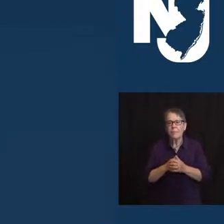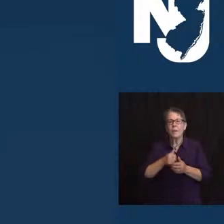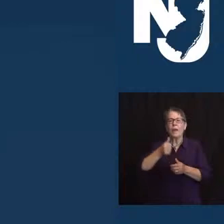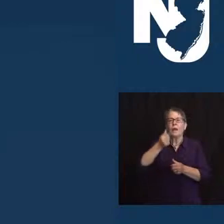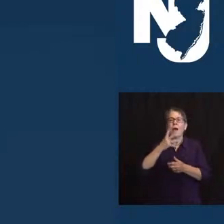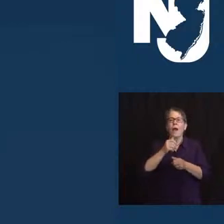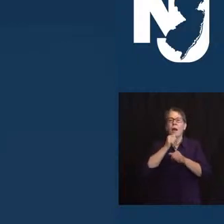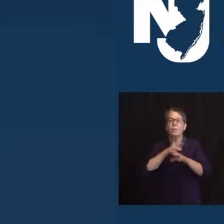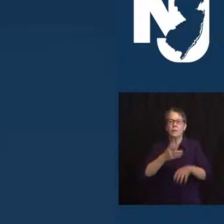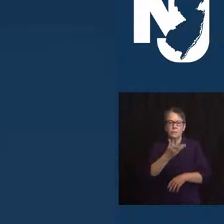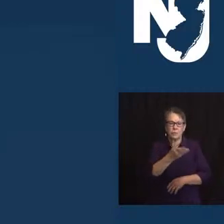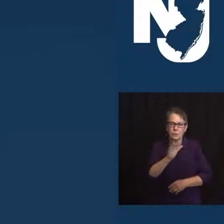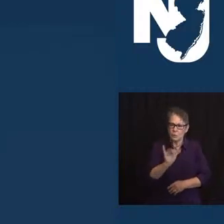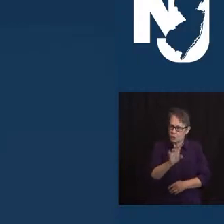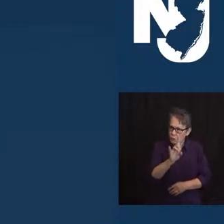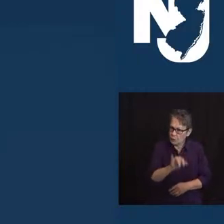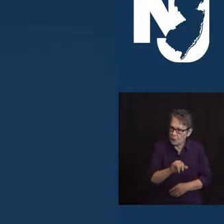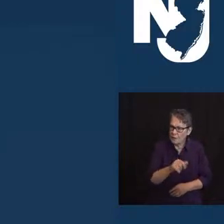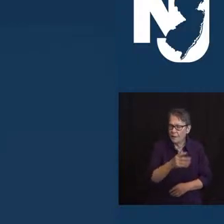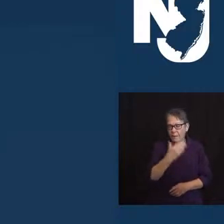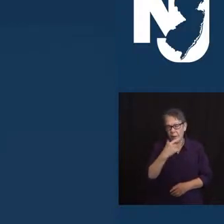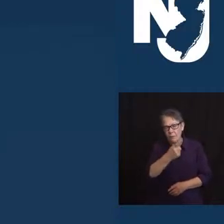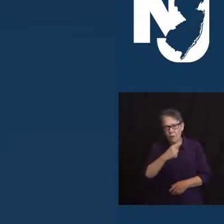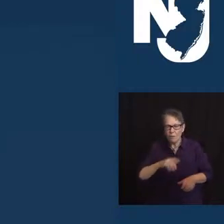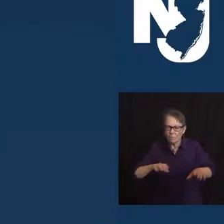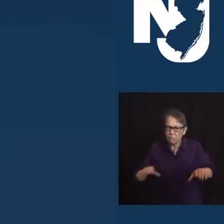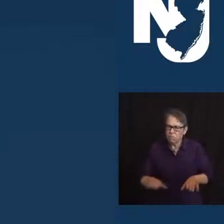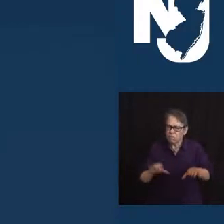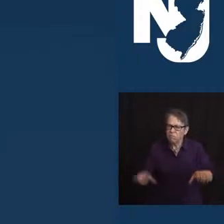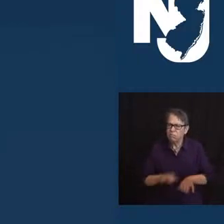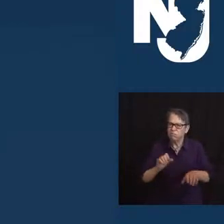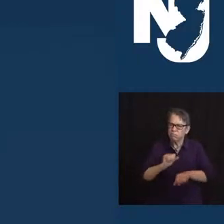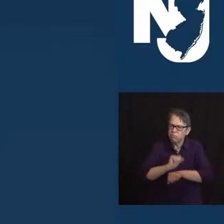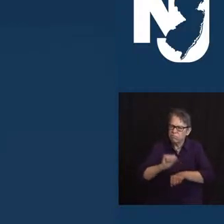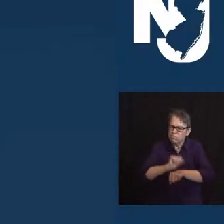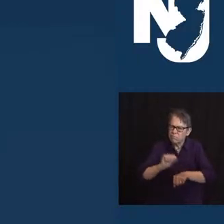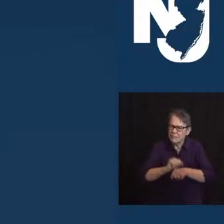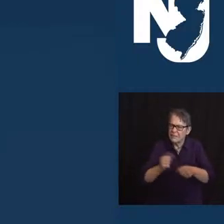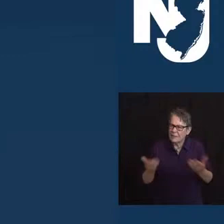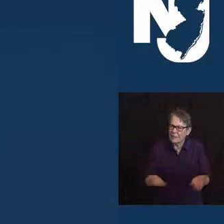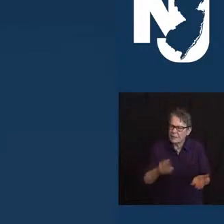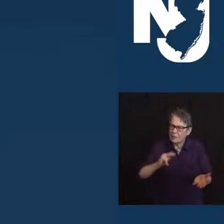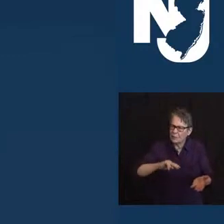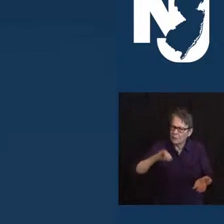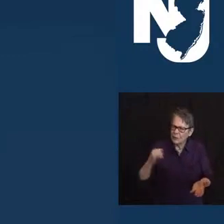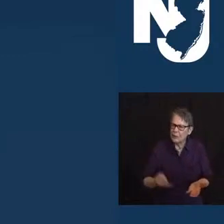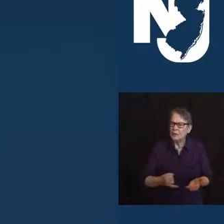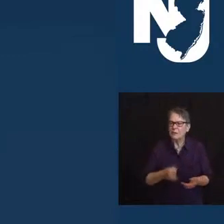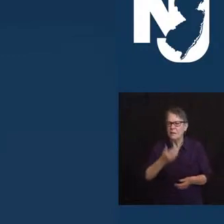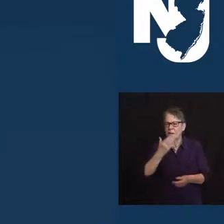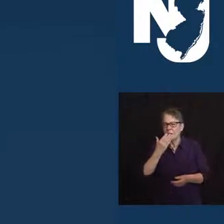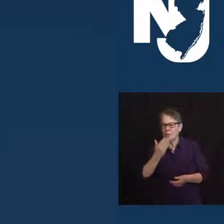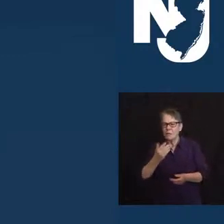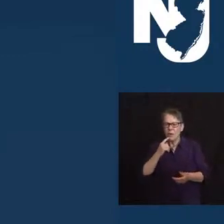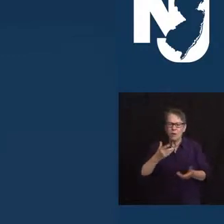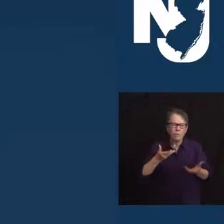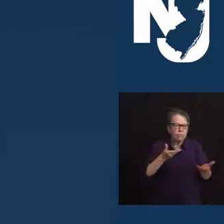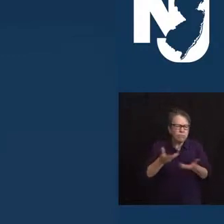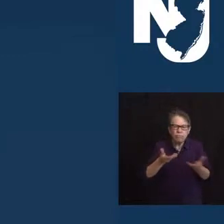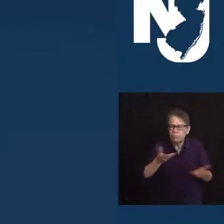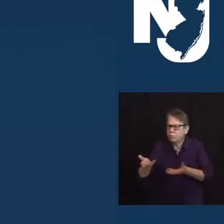her for a lifetime of service to our state and to our civic life and ongoing dialogue. She will not